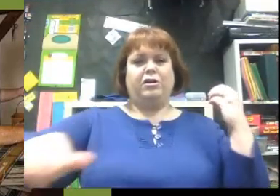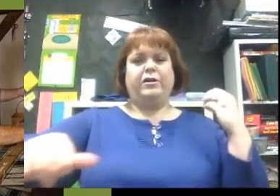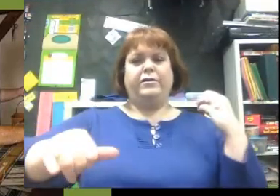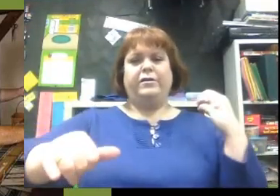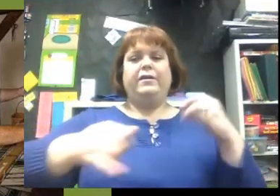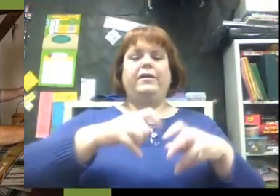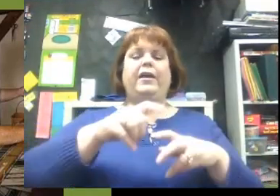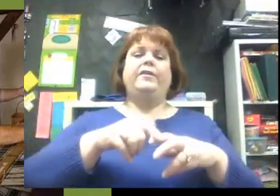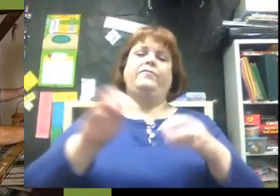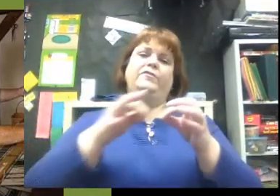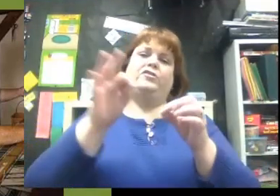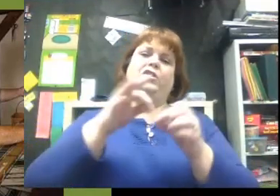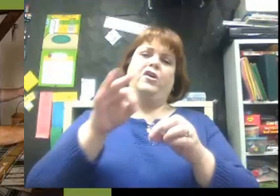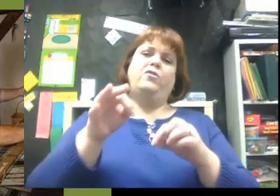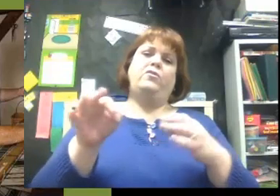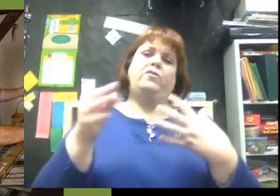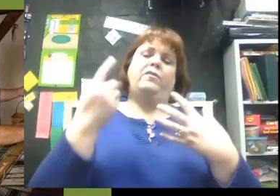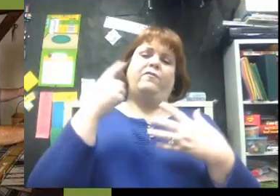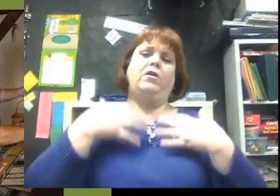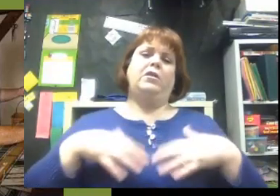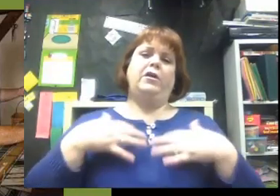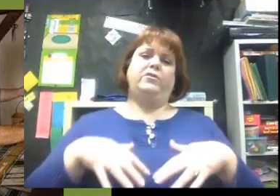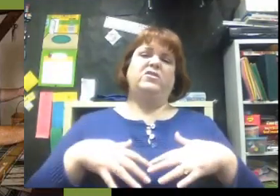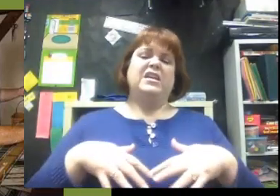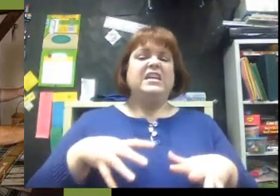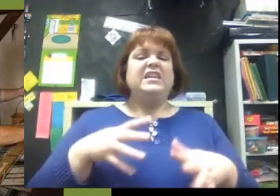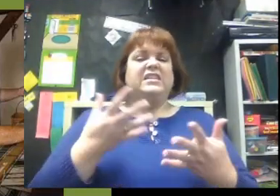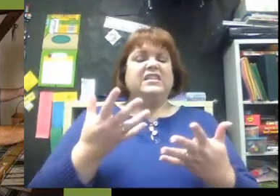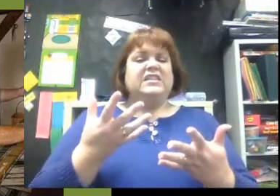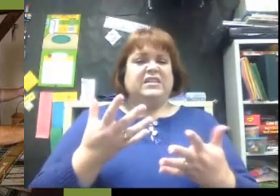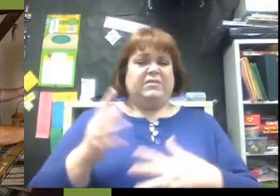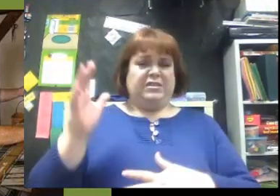yarn and sewn for clothes.